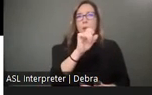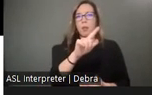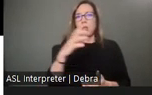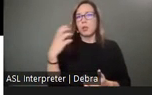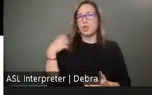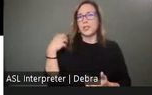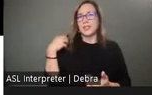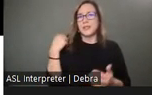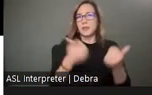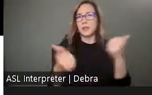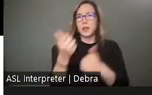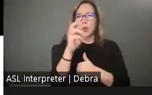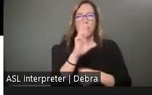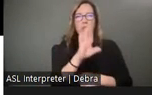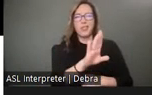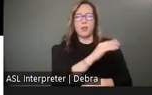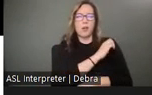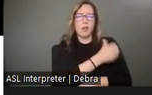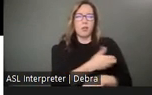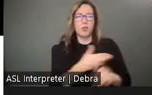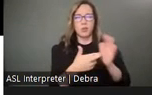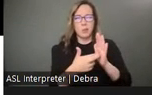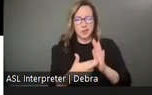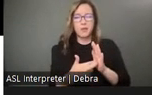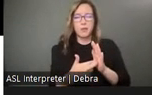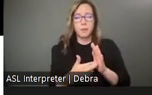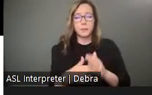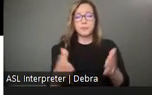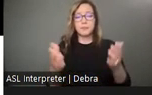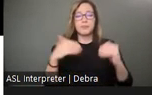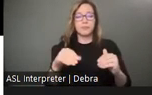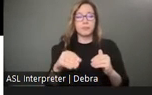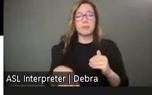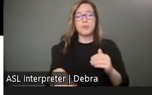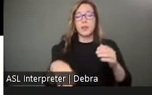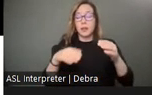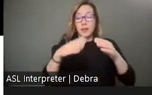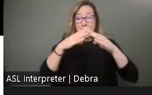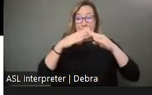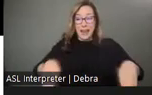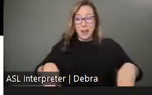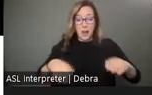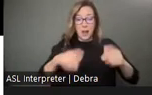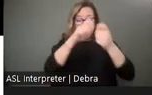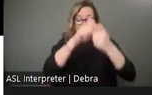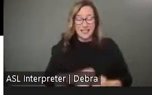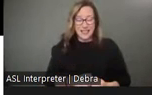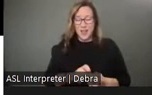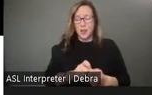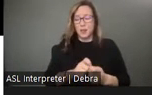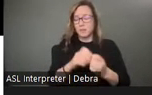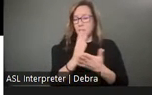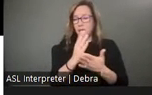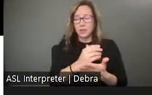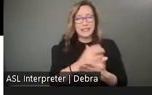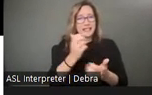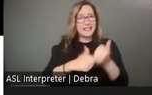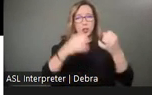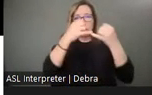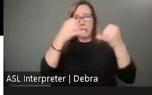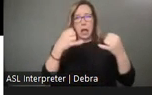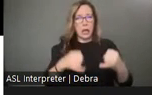authorized representative. The next is an itemized budget. So we'll talk about that will have every line item that's needed. and